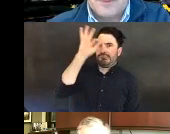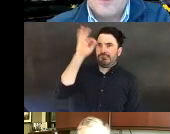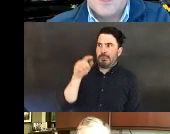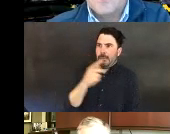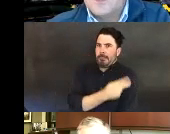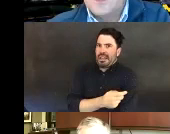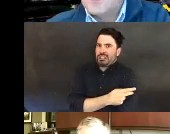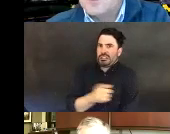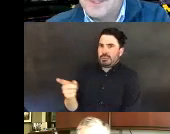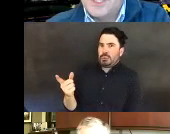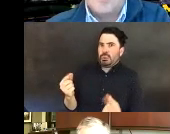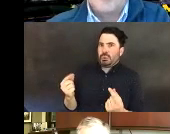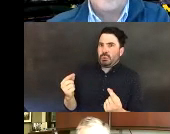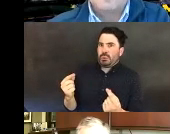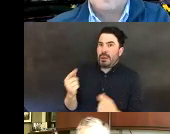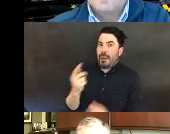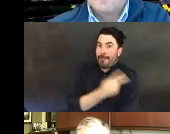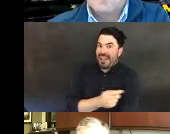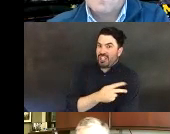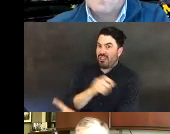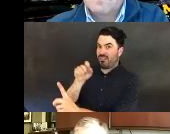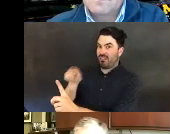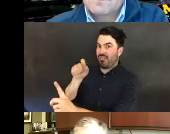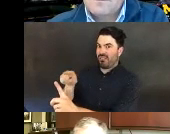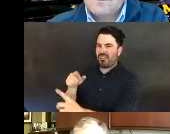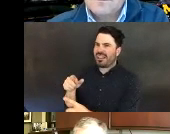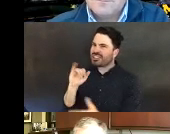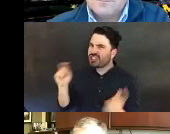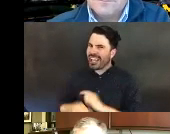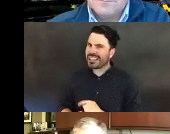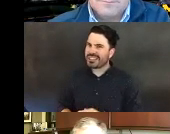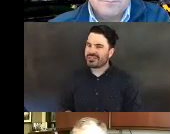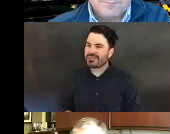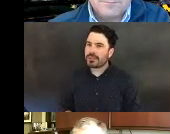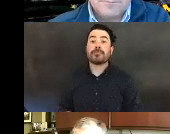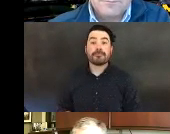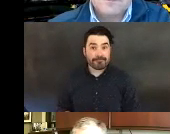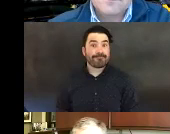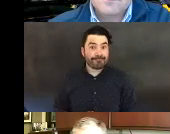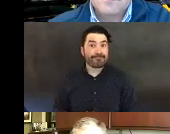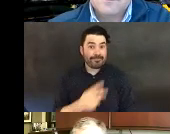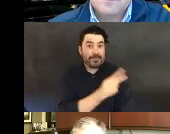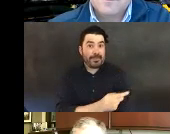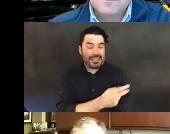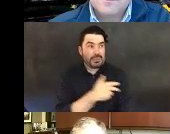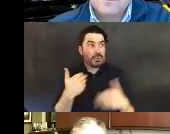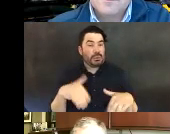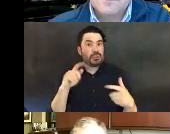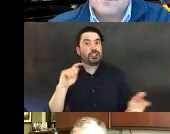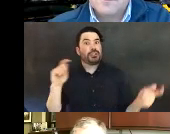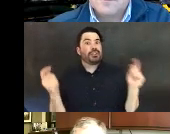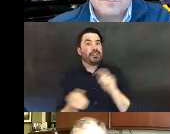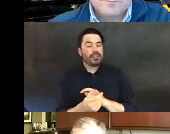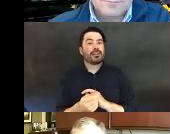been notified? This seems like a big change. Yeah, I think it is a big change for patients. The patients do get notified